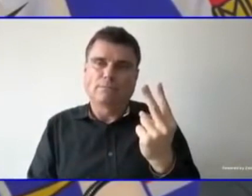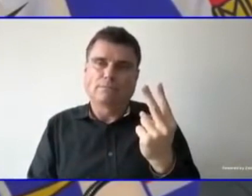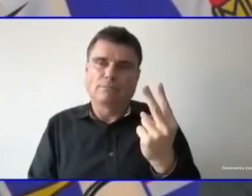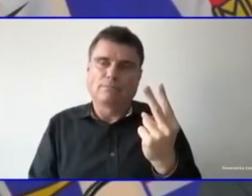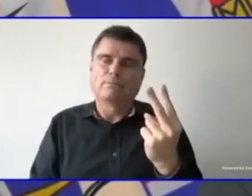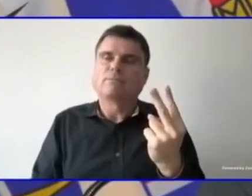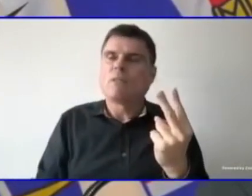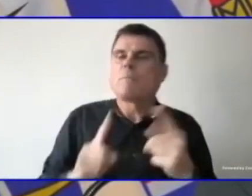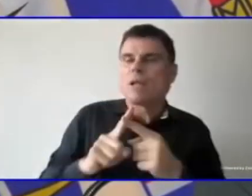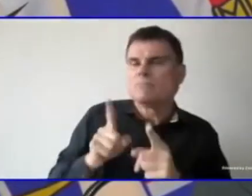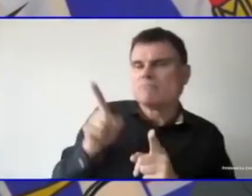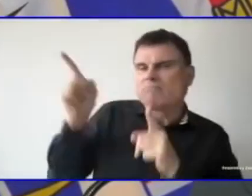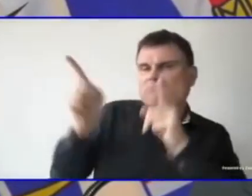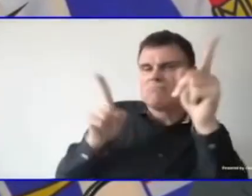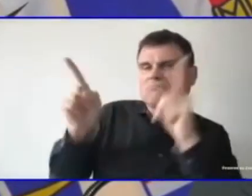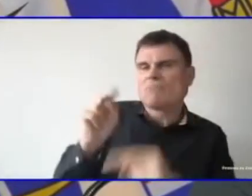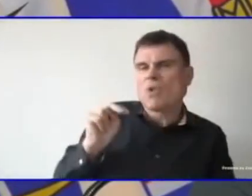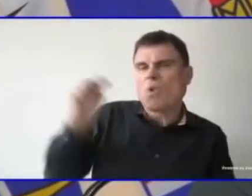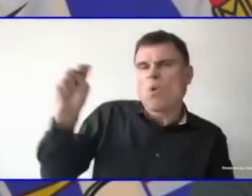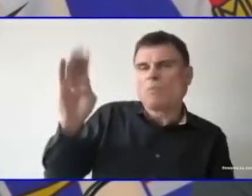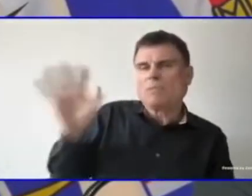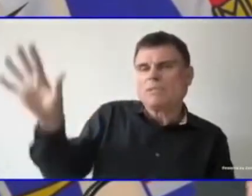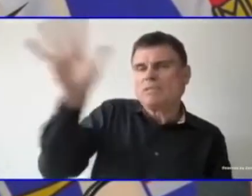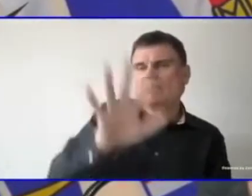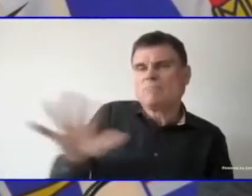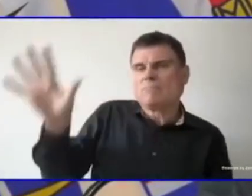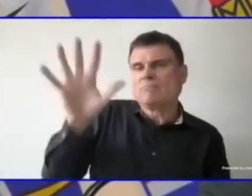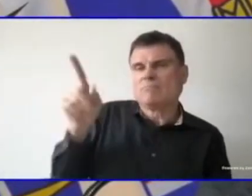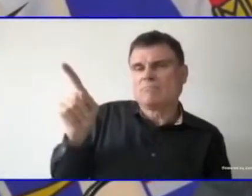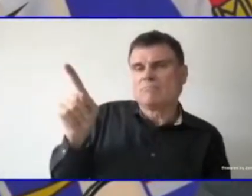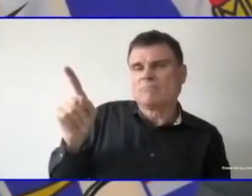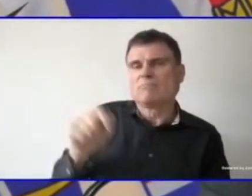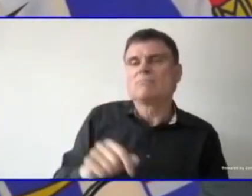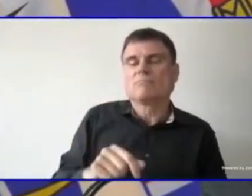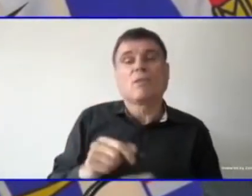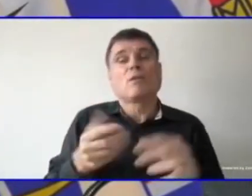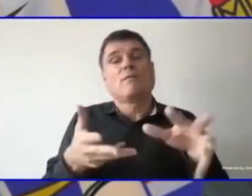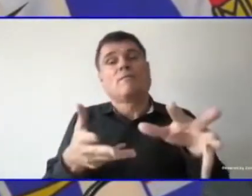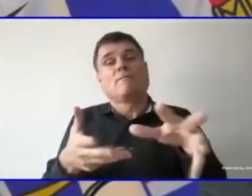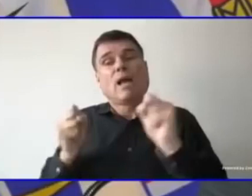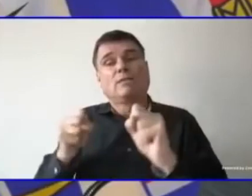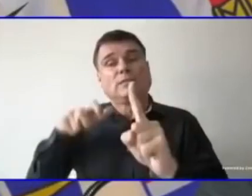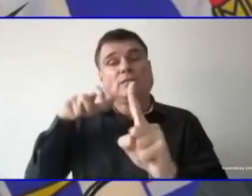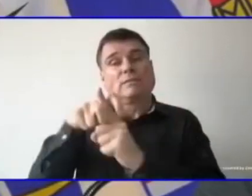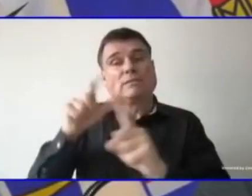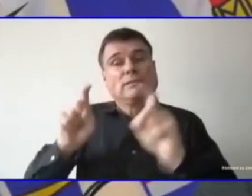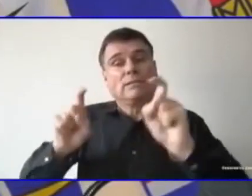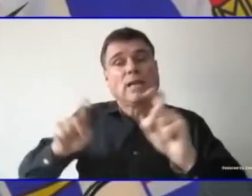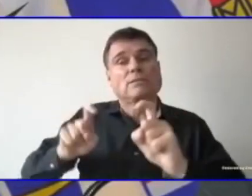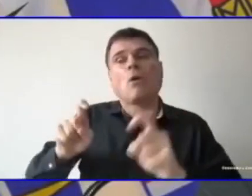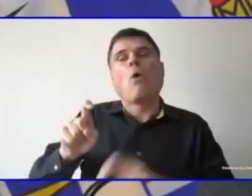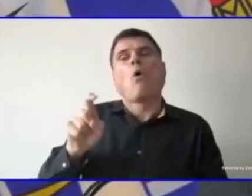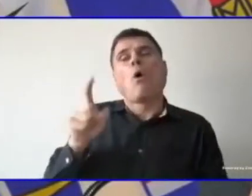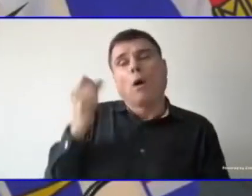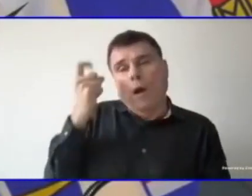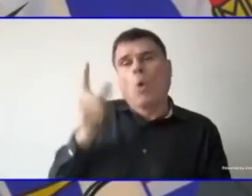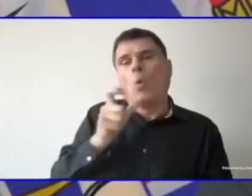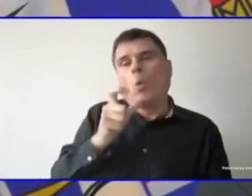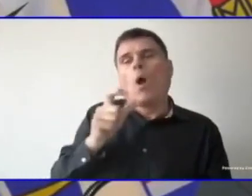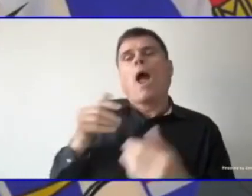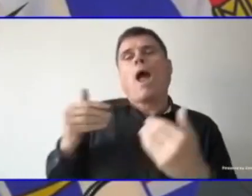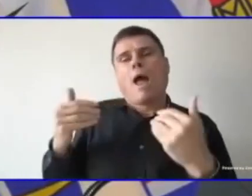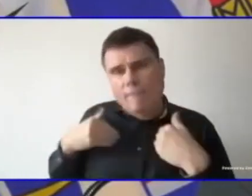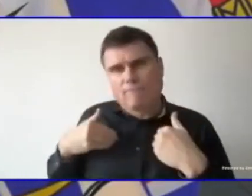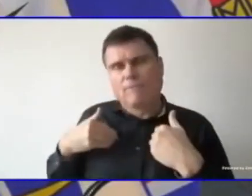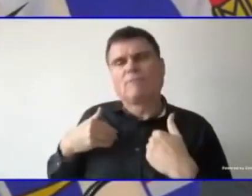those communities. Rapid testing will be used again for people with symptoms to help you understand what you need